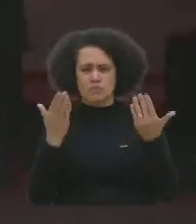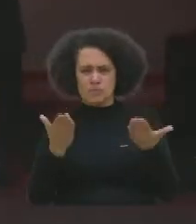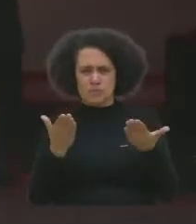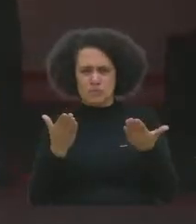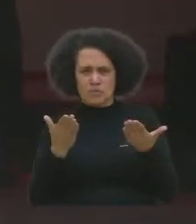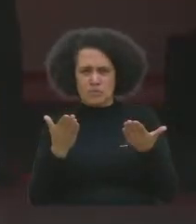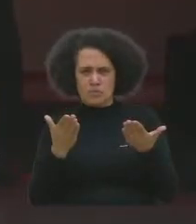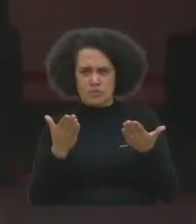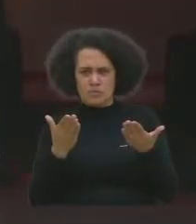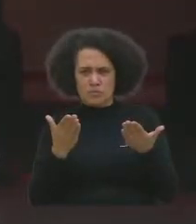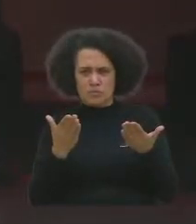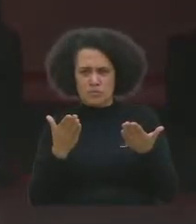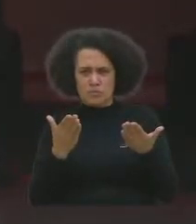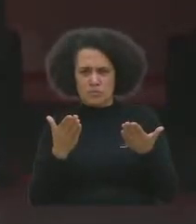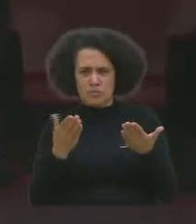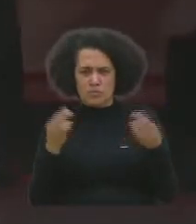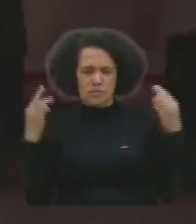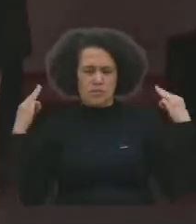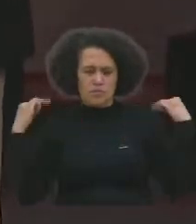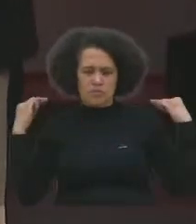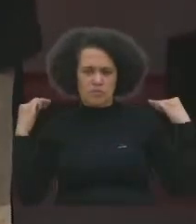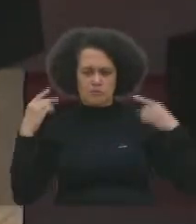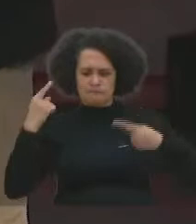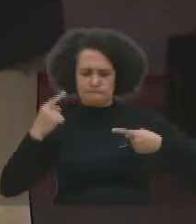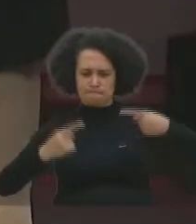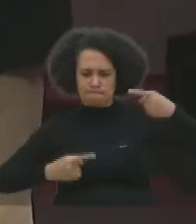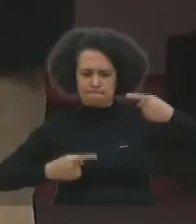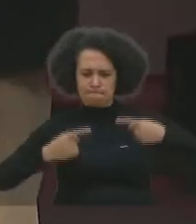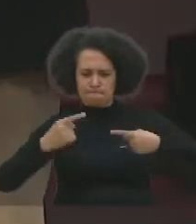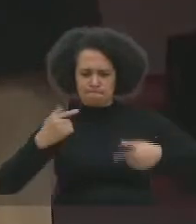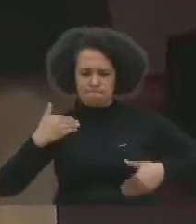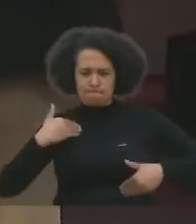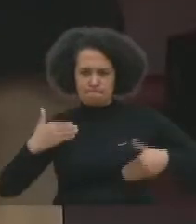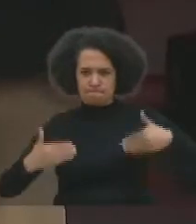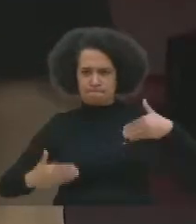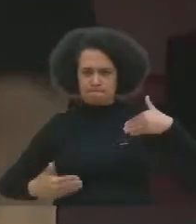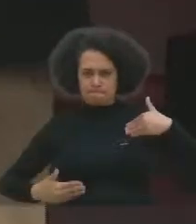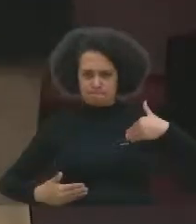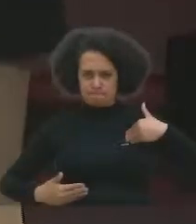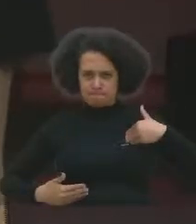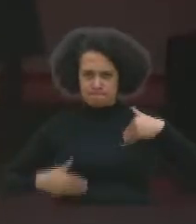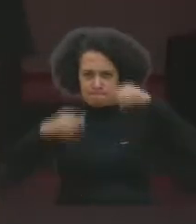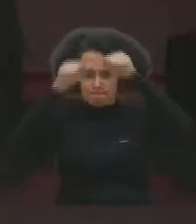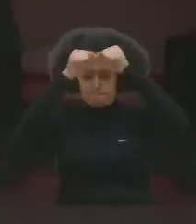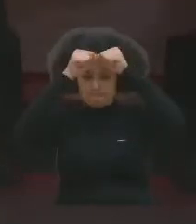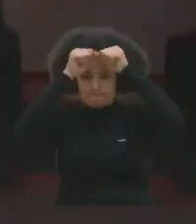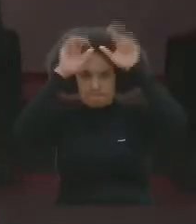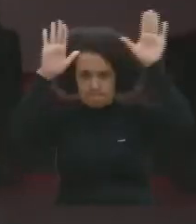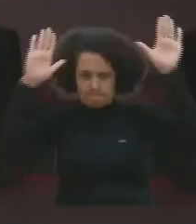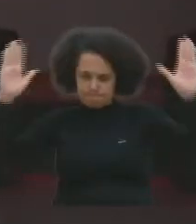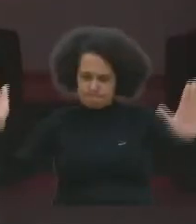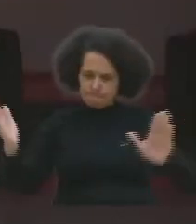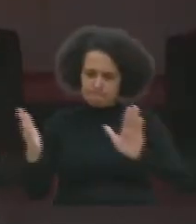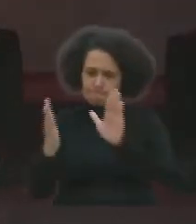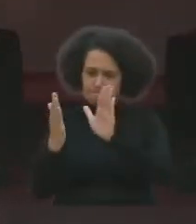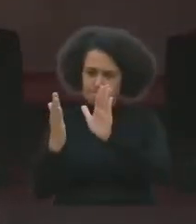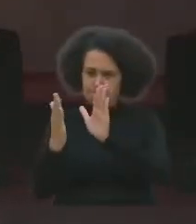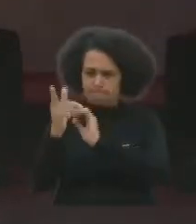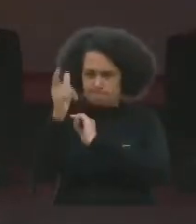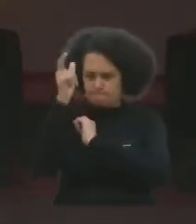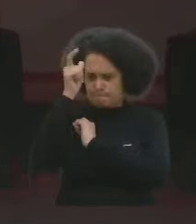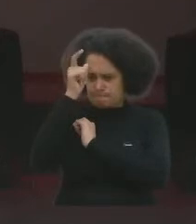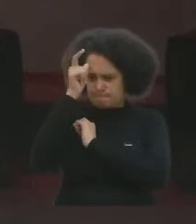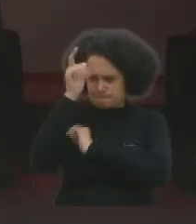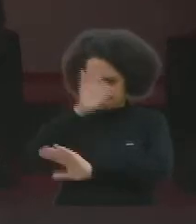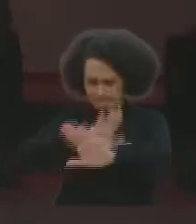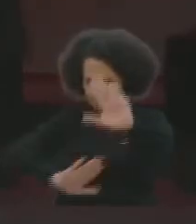É quando Miguel está disputando ali o corpo de Moisés, está face a face com o demônio, lutando